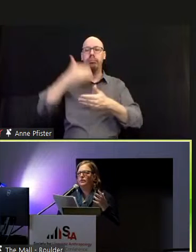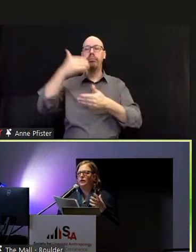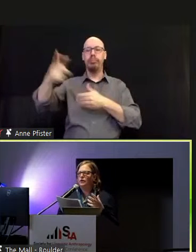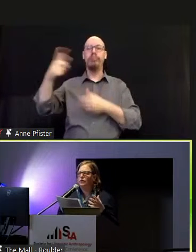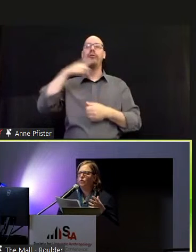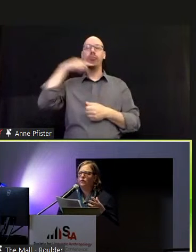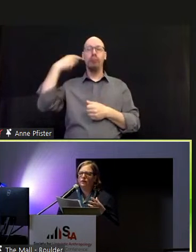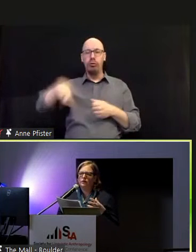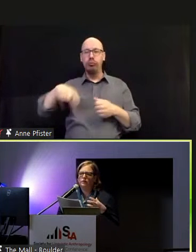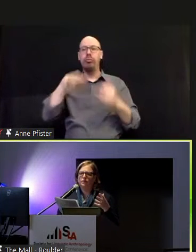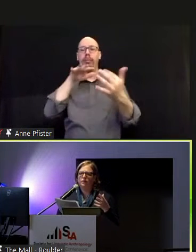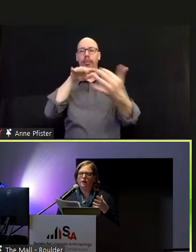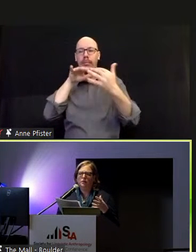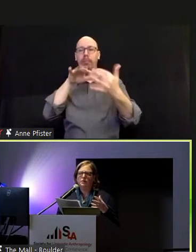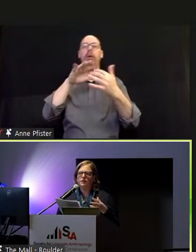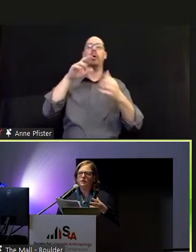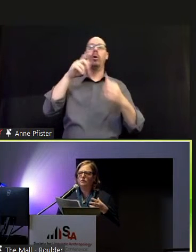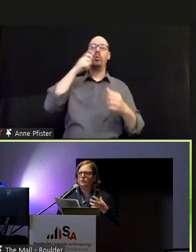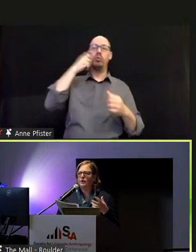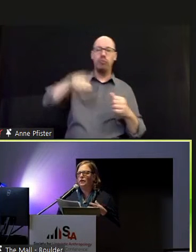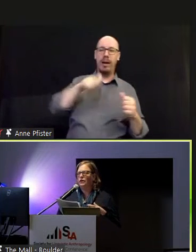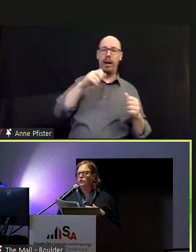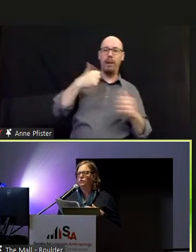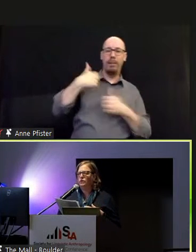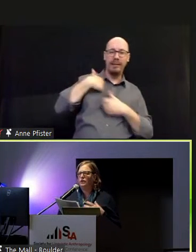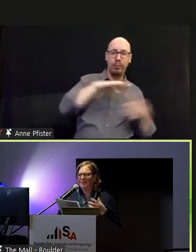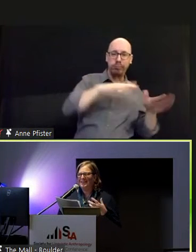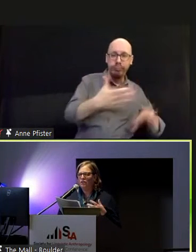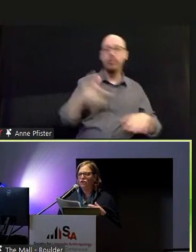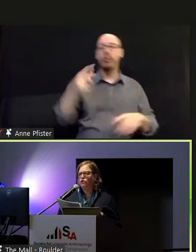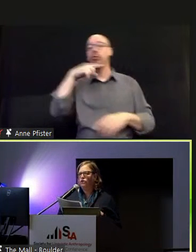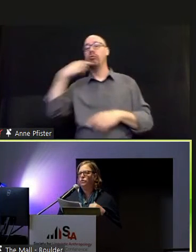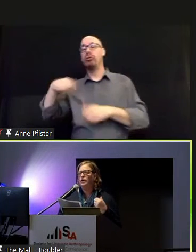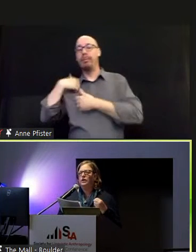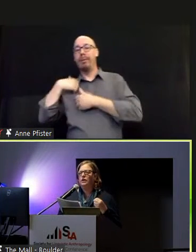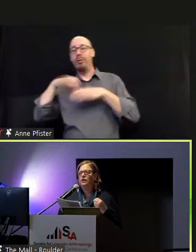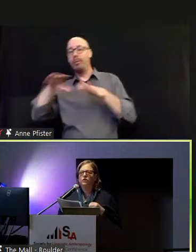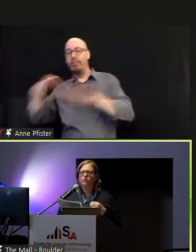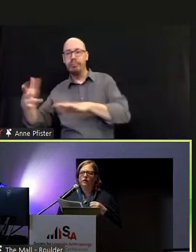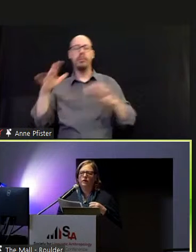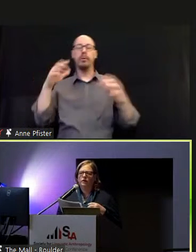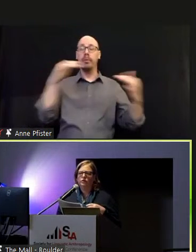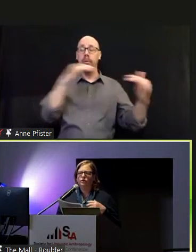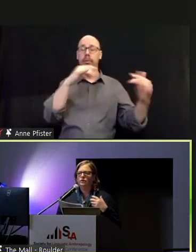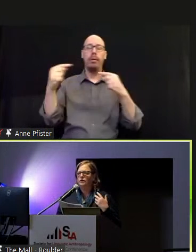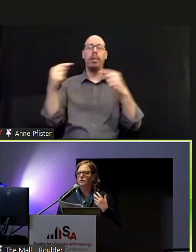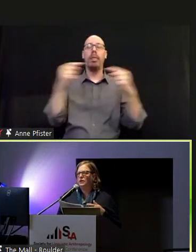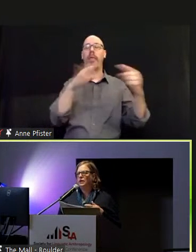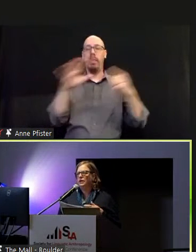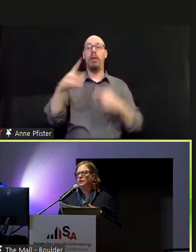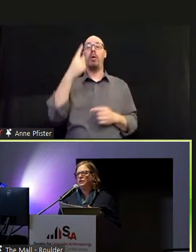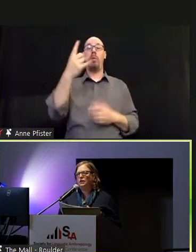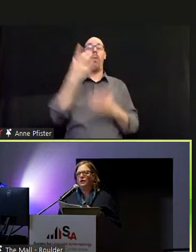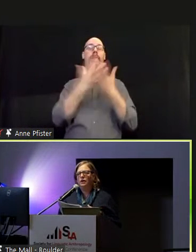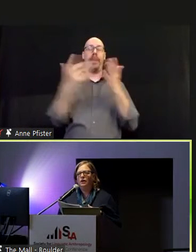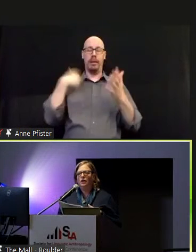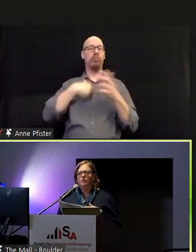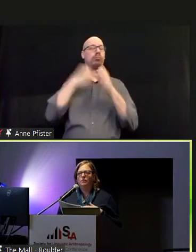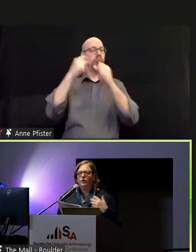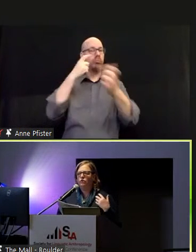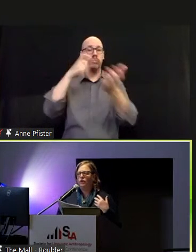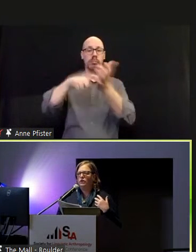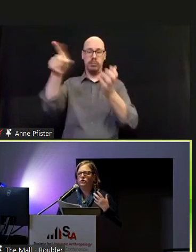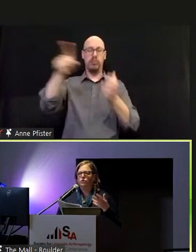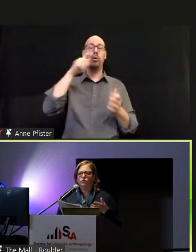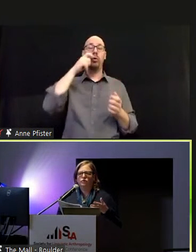time, one of the elements that's been paid attention to in Ukrainian culture is PTSD